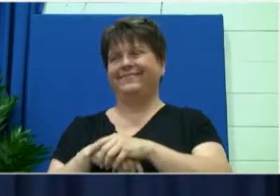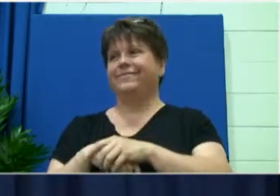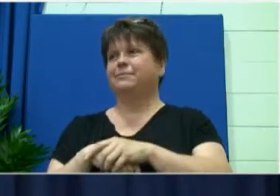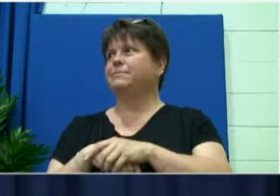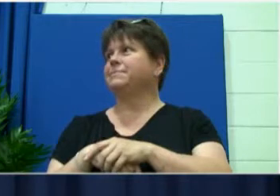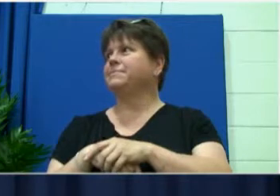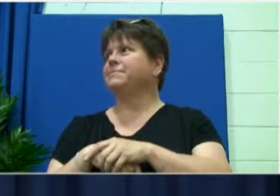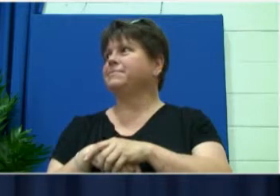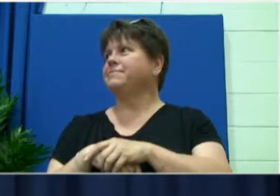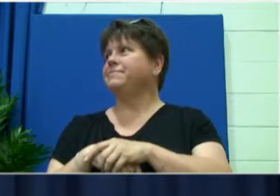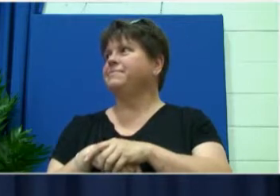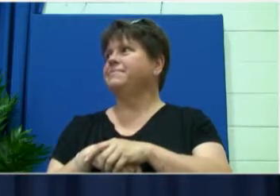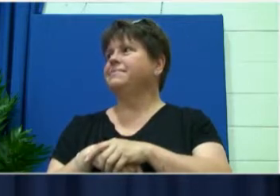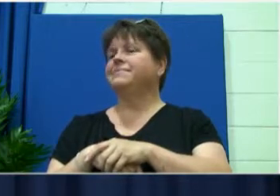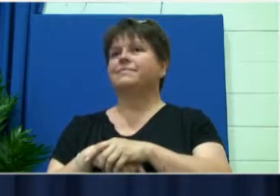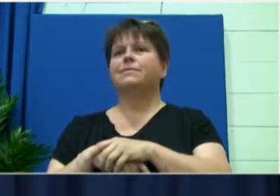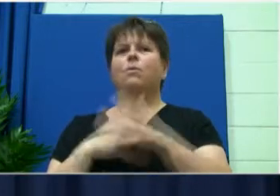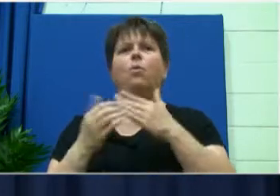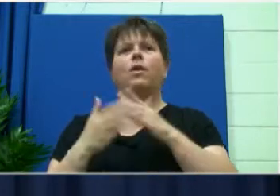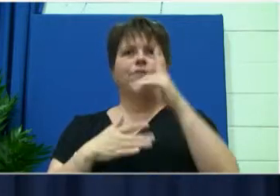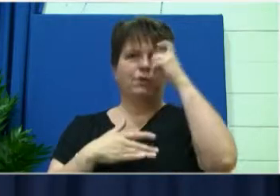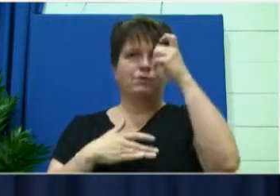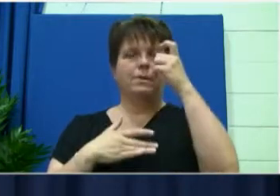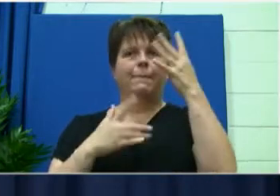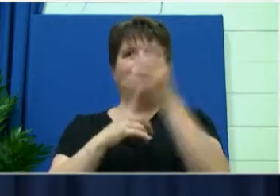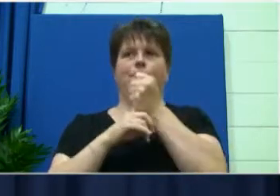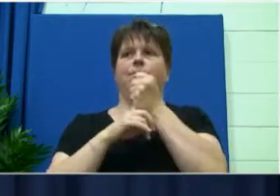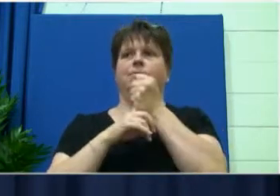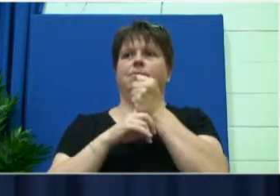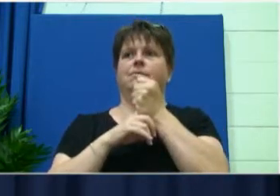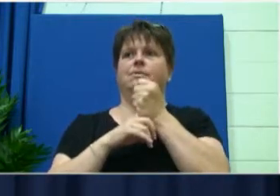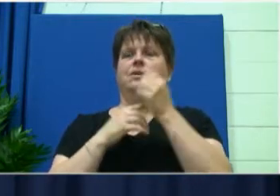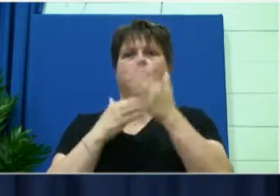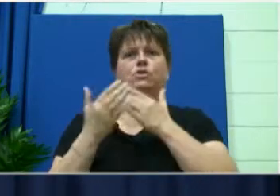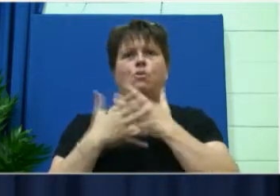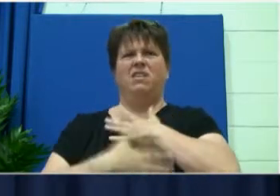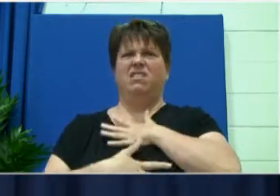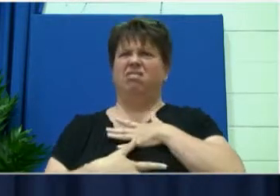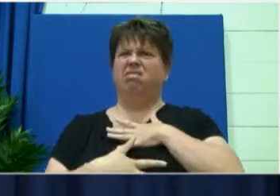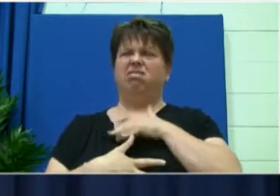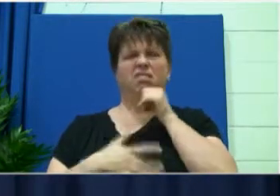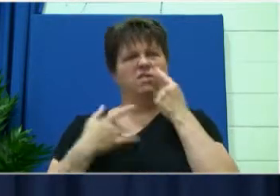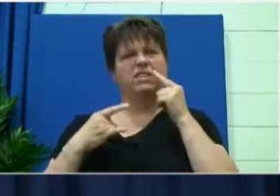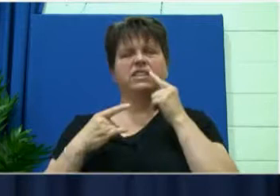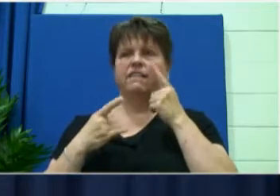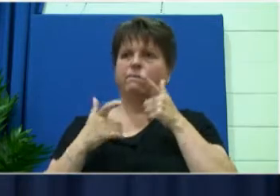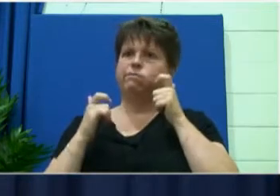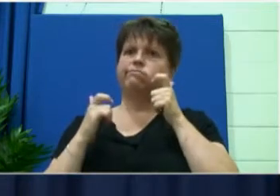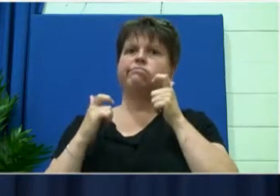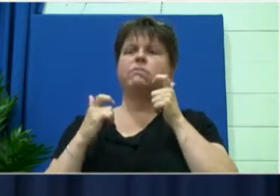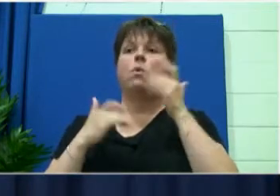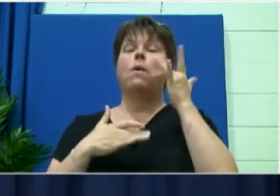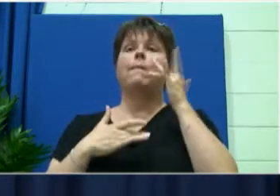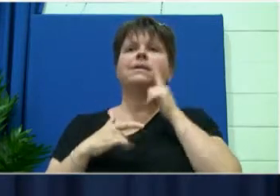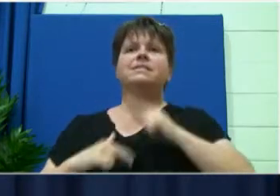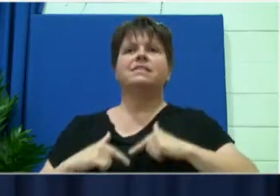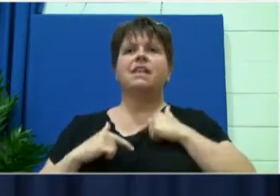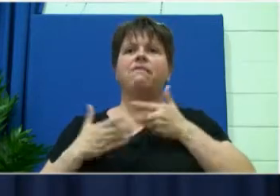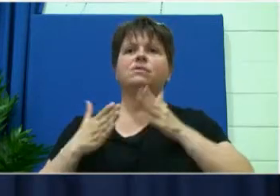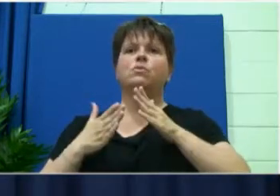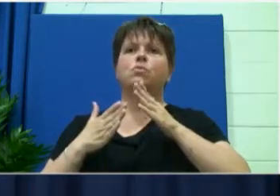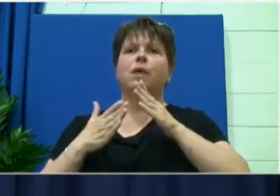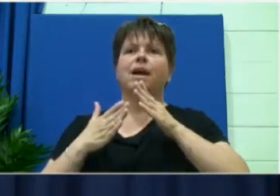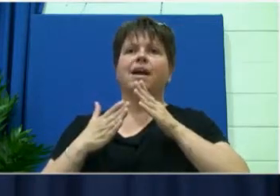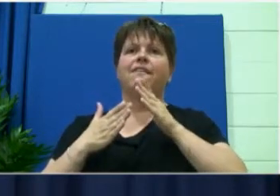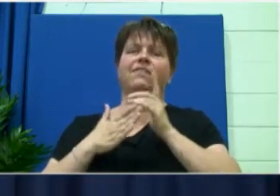And be one. Whatever your dream is, go out and grab it. Don't be discouraged if you don't succeed right off the bat, because life has its way of